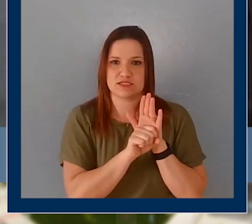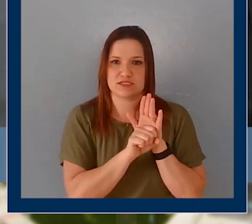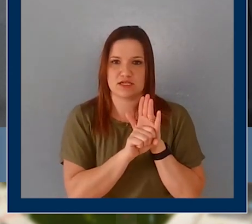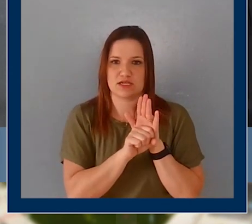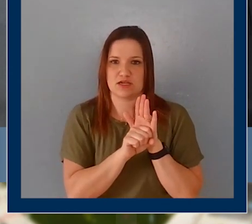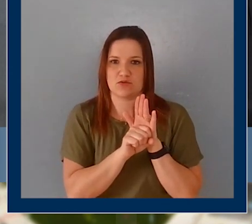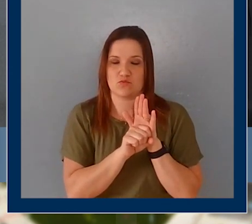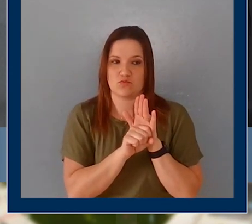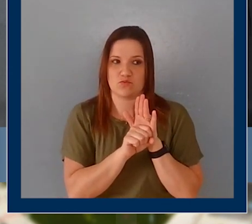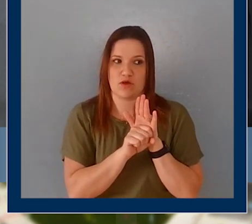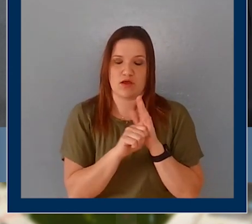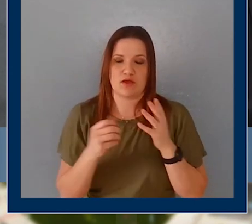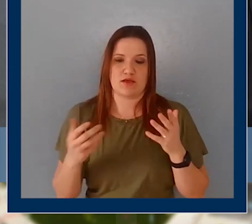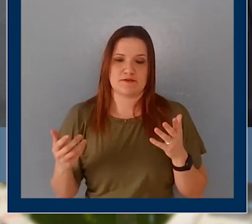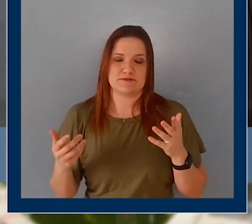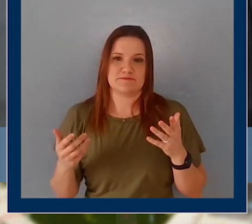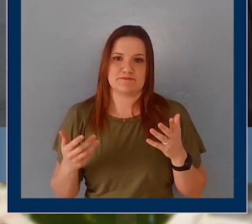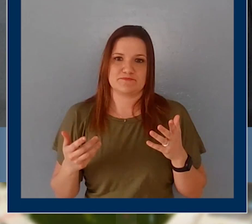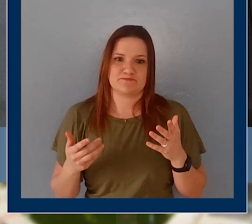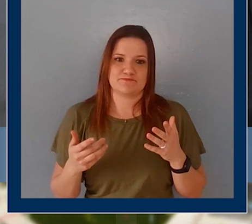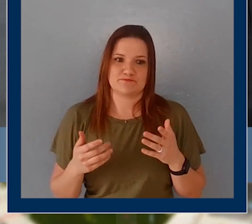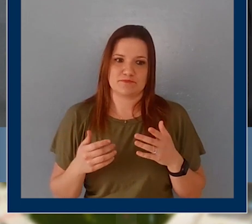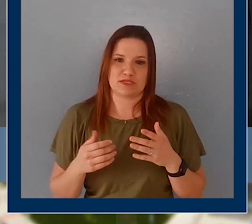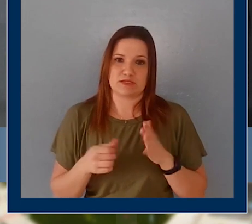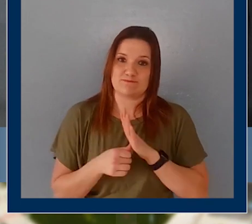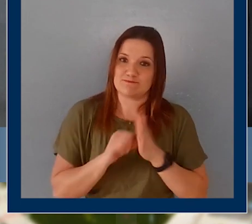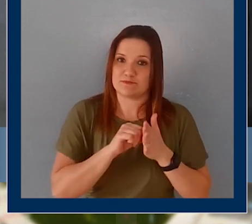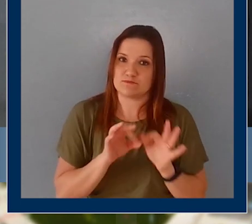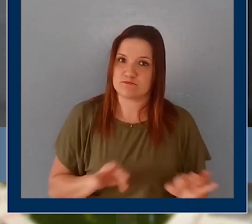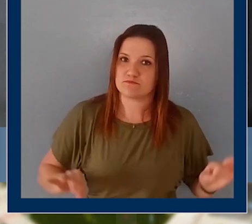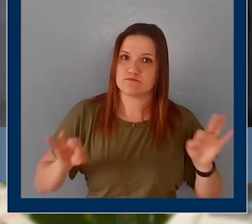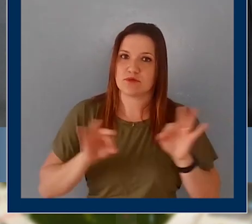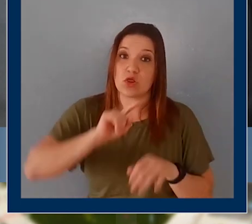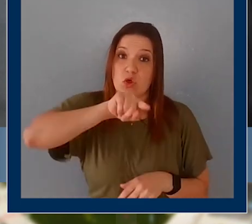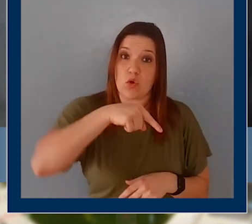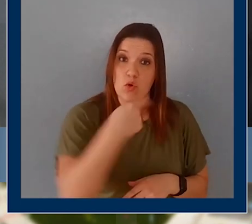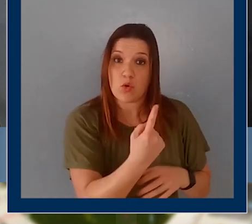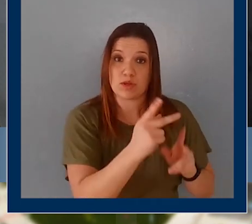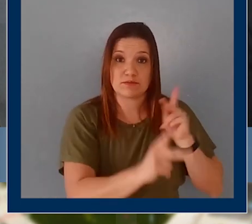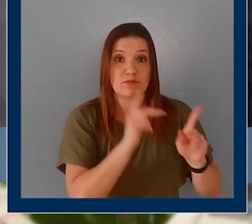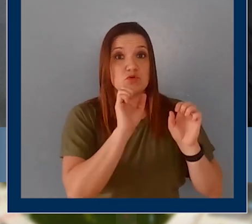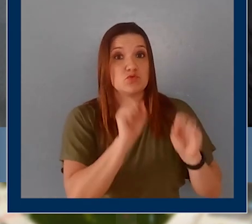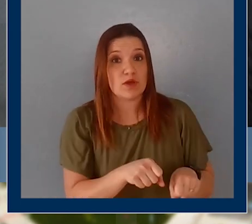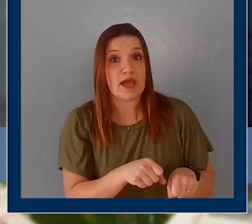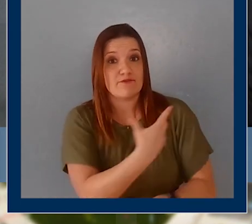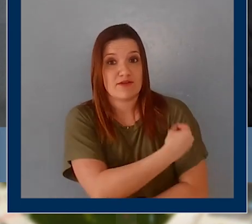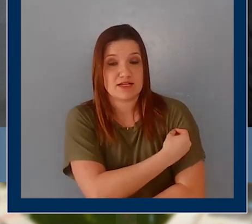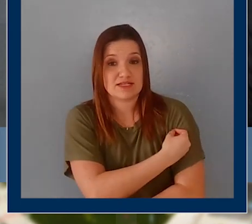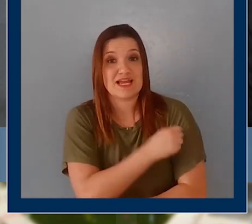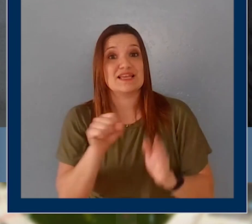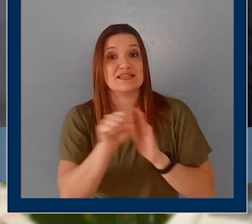just healthcare workers and residents of nursing homes. So the